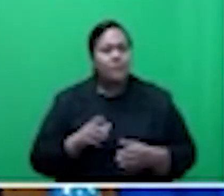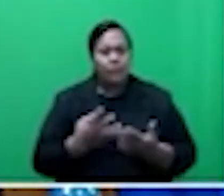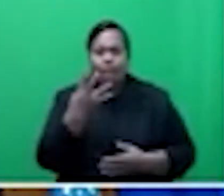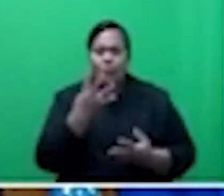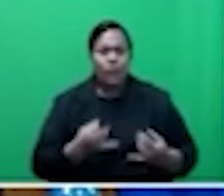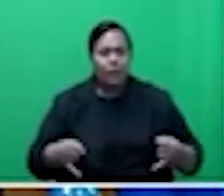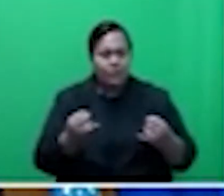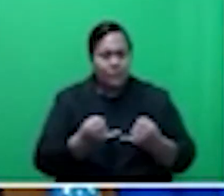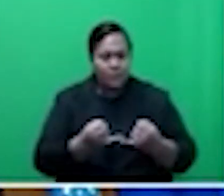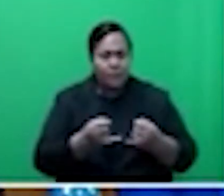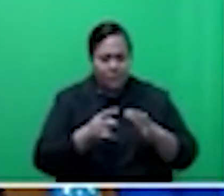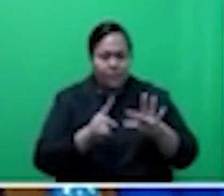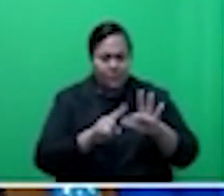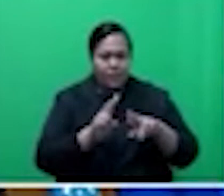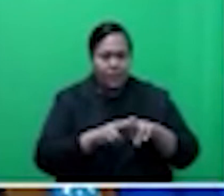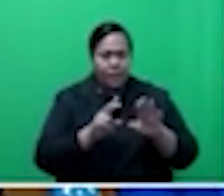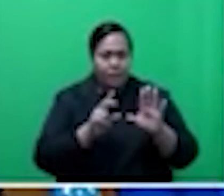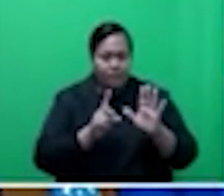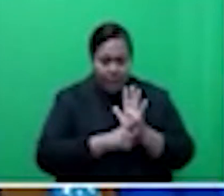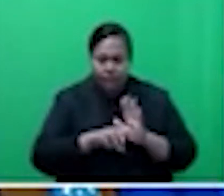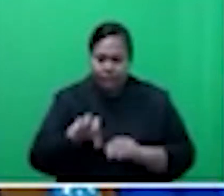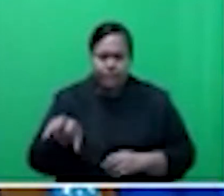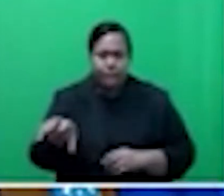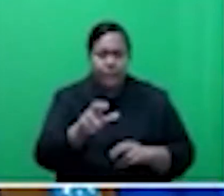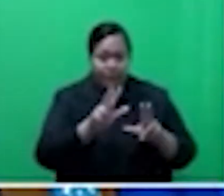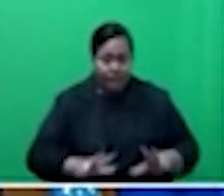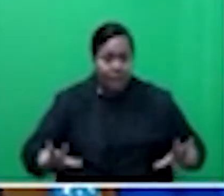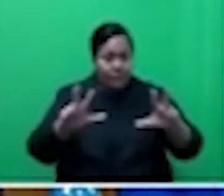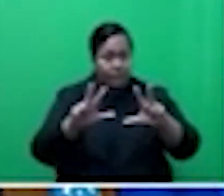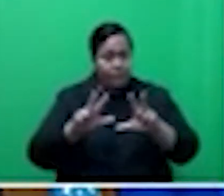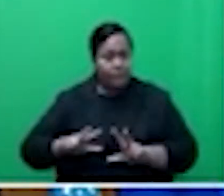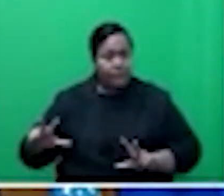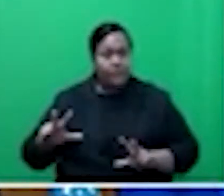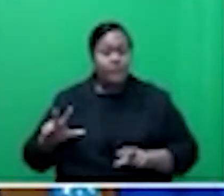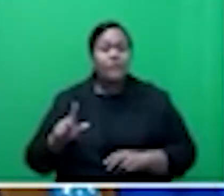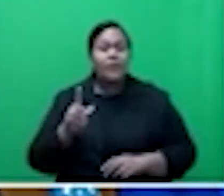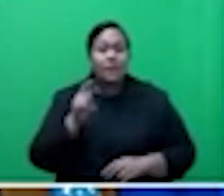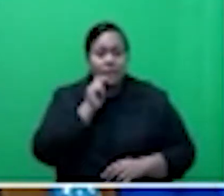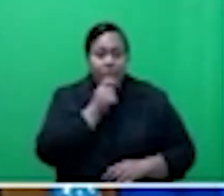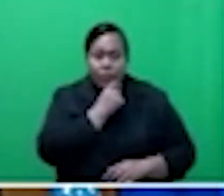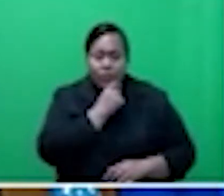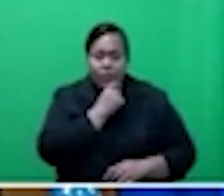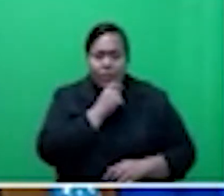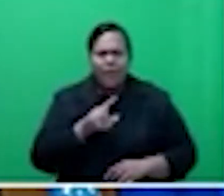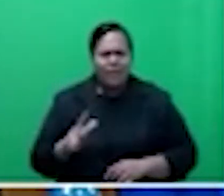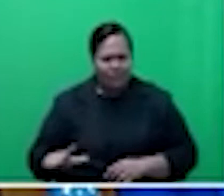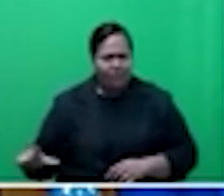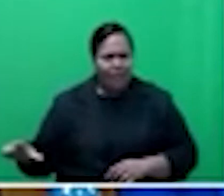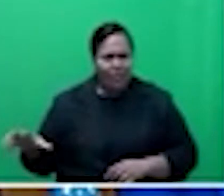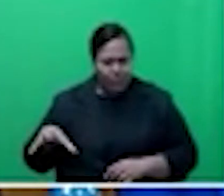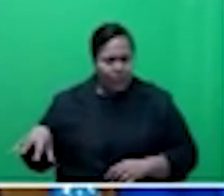in which EFL operates. These are Vitilevu, Vanuatu, Taveuni and Ovalau. The rest of